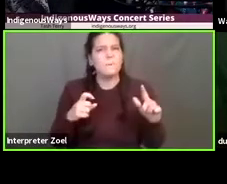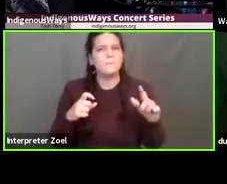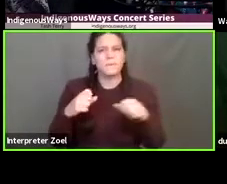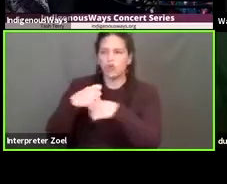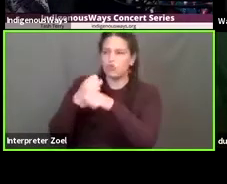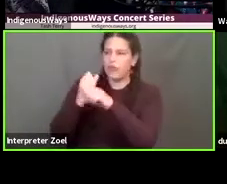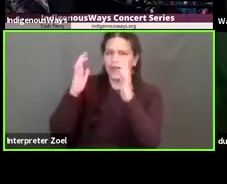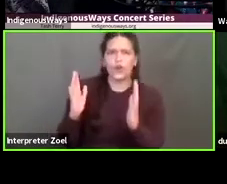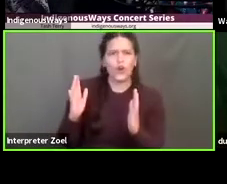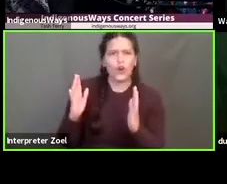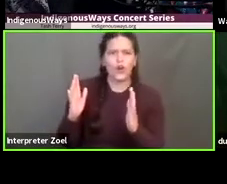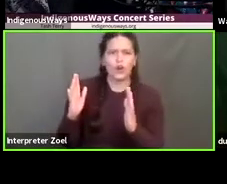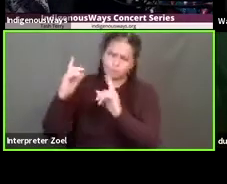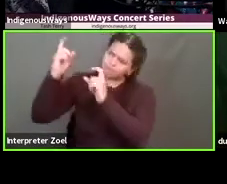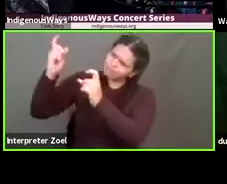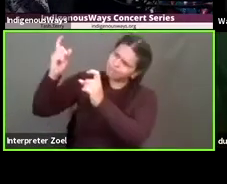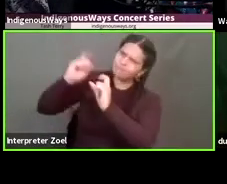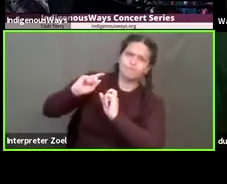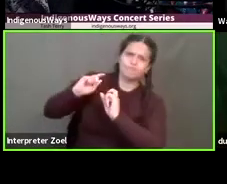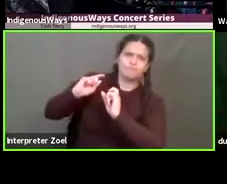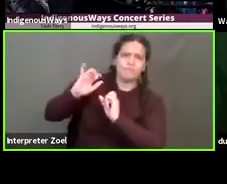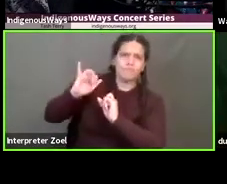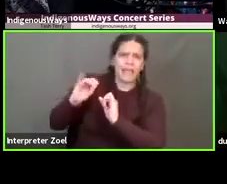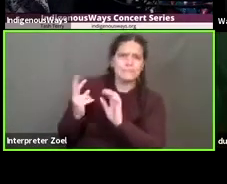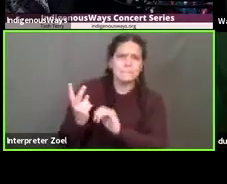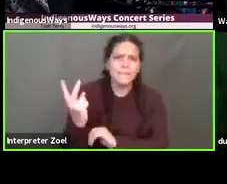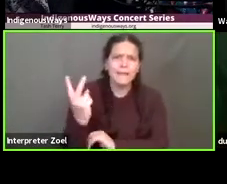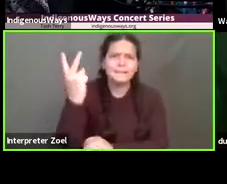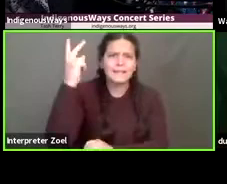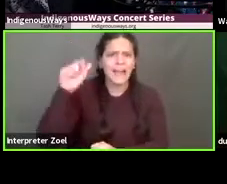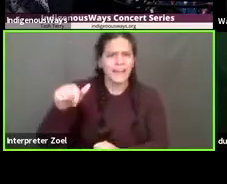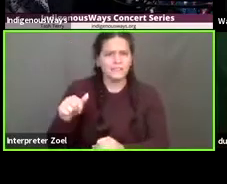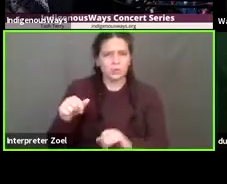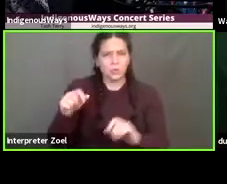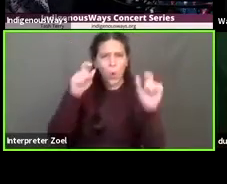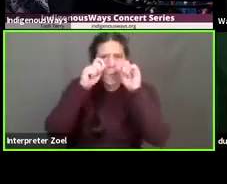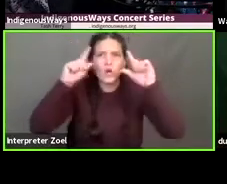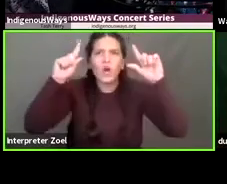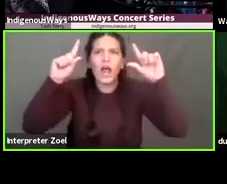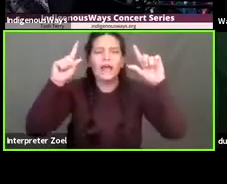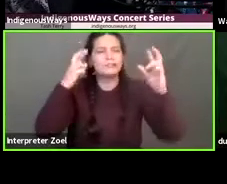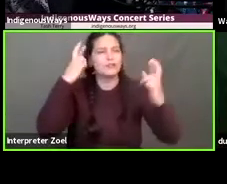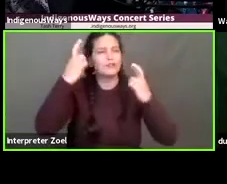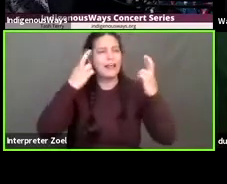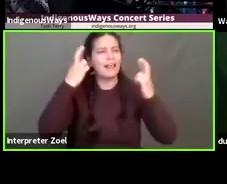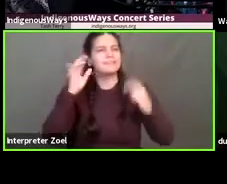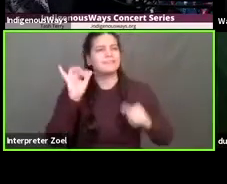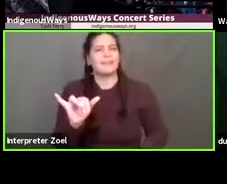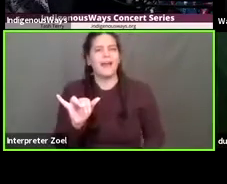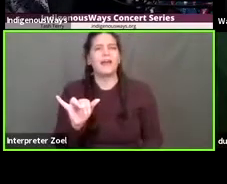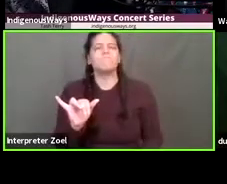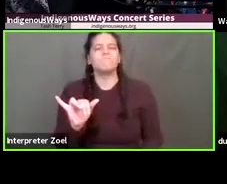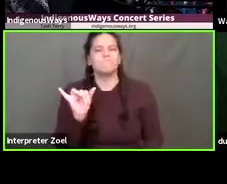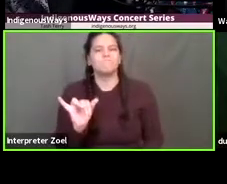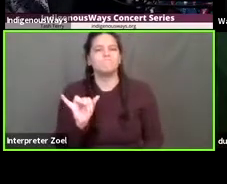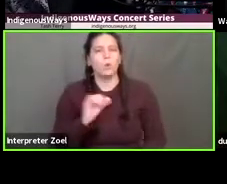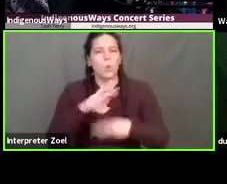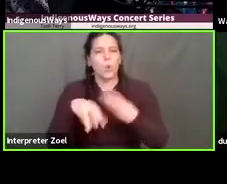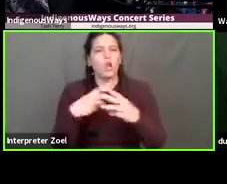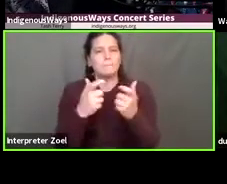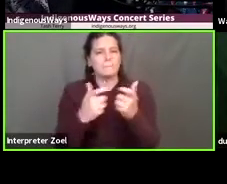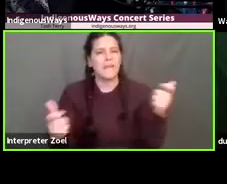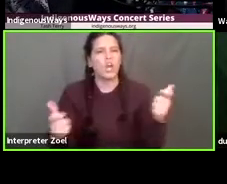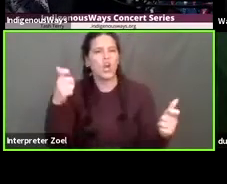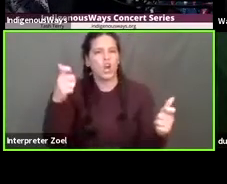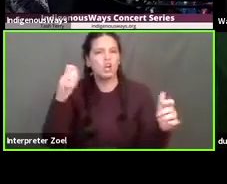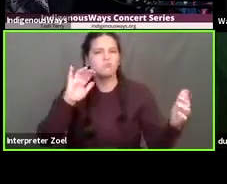and it's medicine. We just have to open our eyes to it, and we have to realize that the world is so much bigger